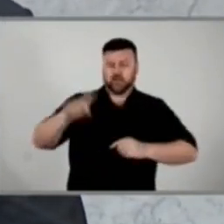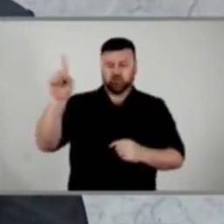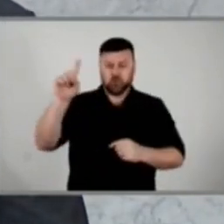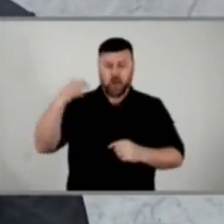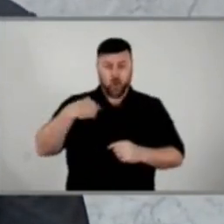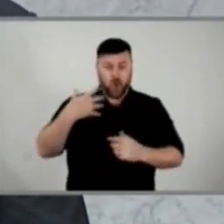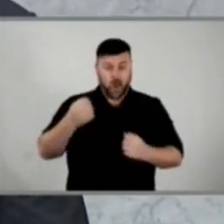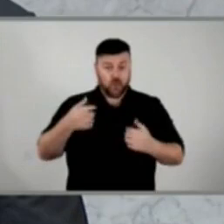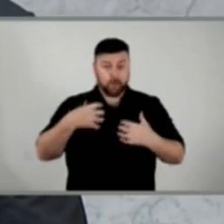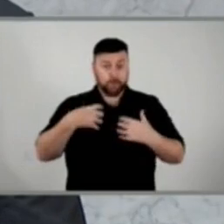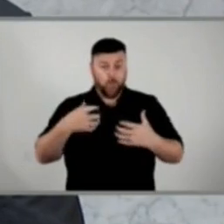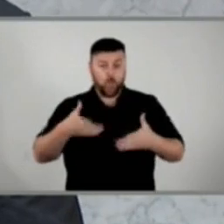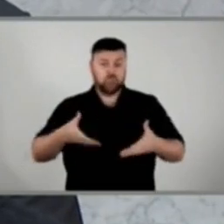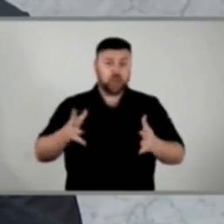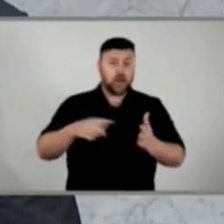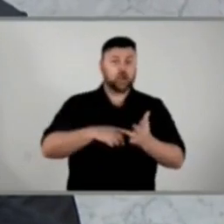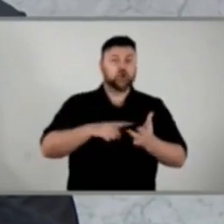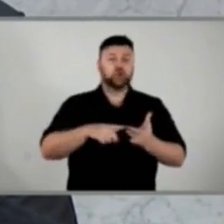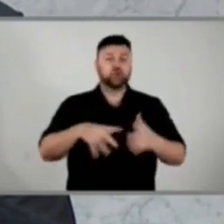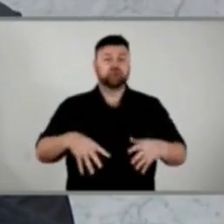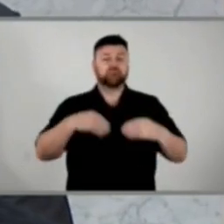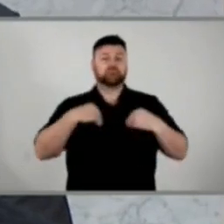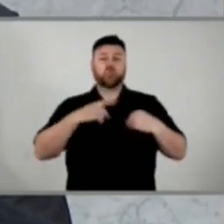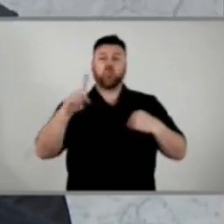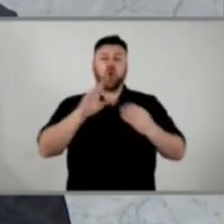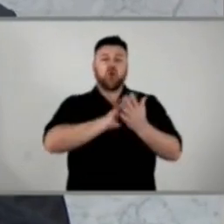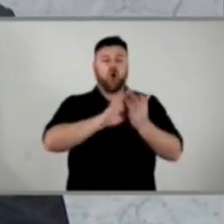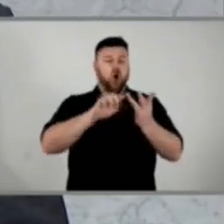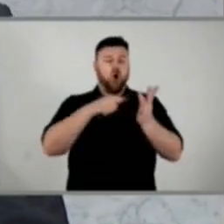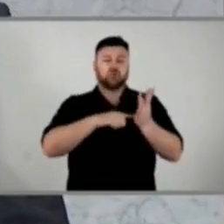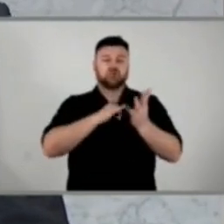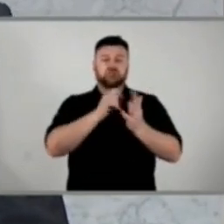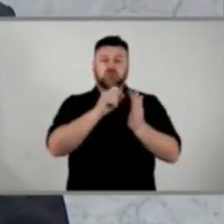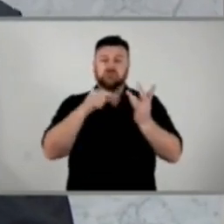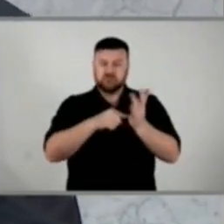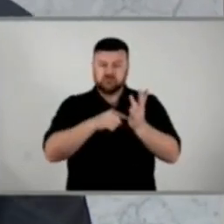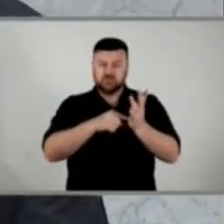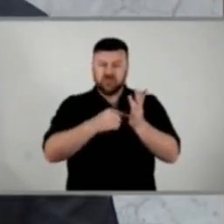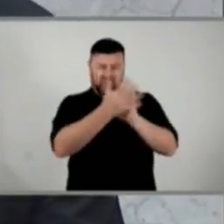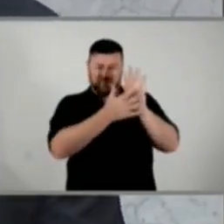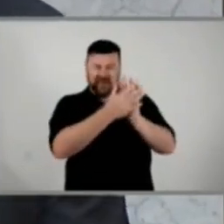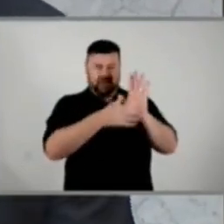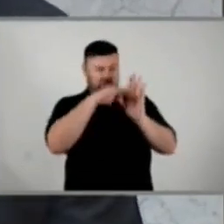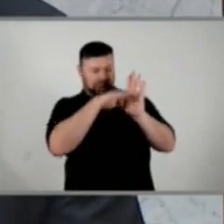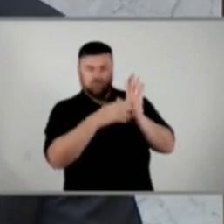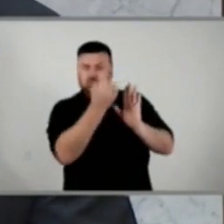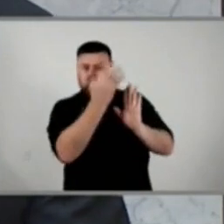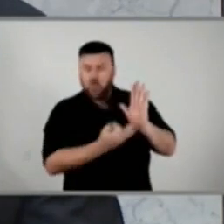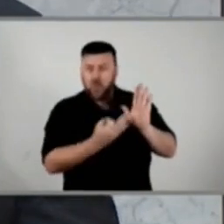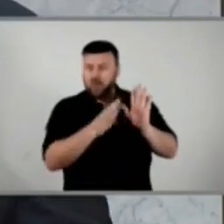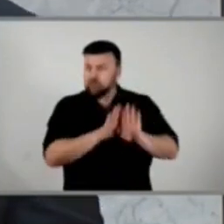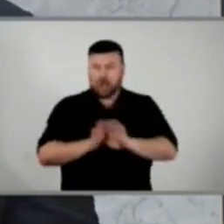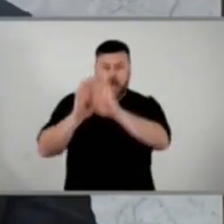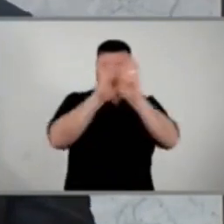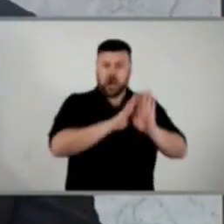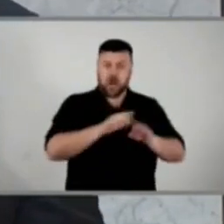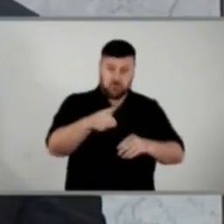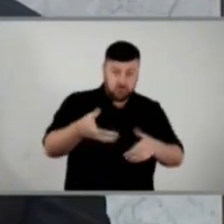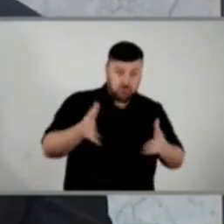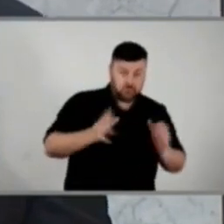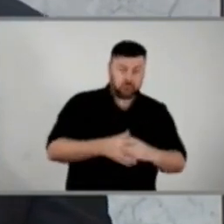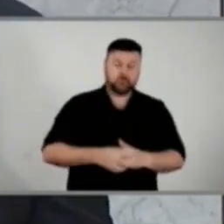adopt a national hotspot definition rather than a resort to border closures again in the future should there be more outbreaks? Well, the focus of